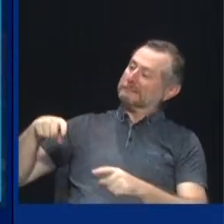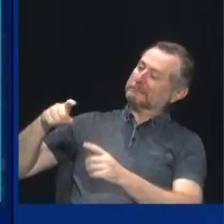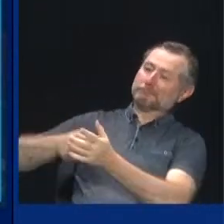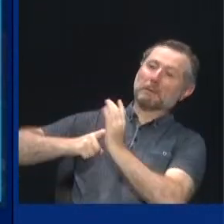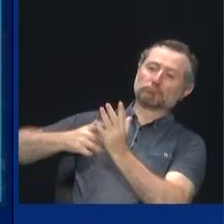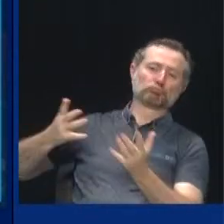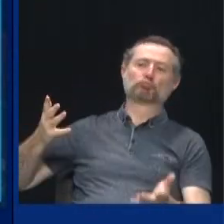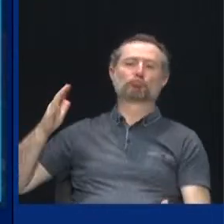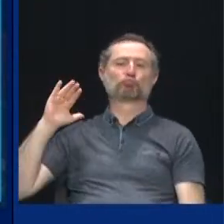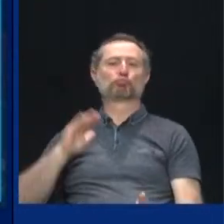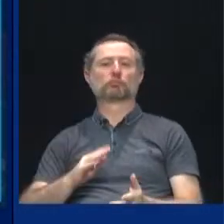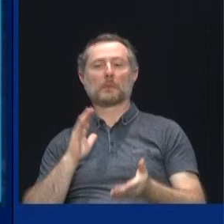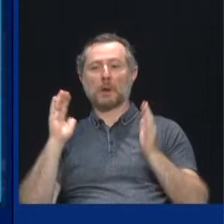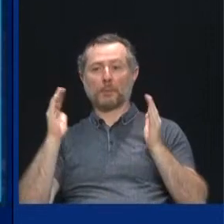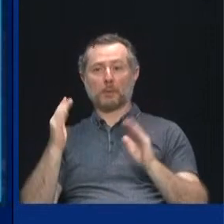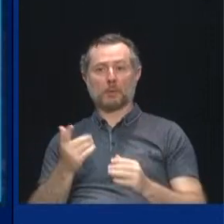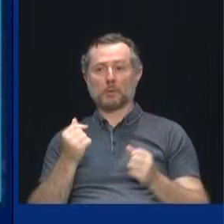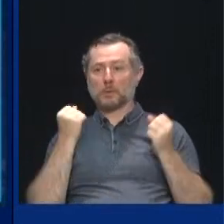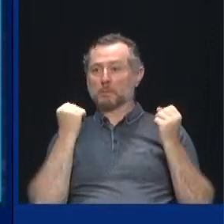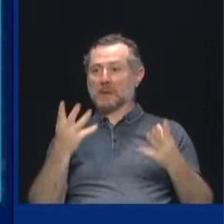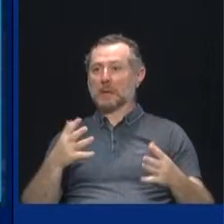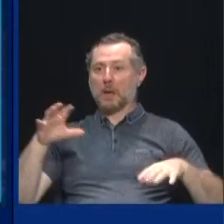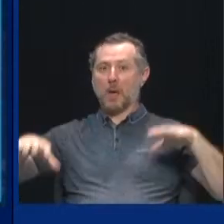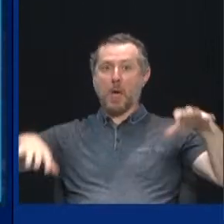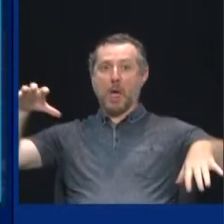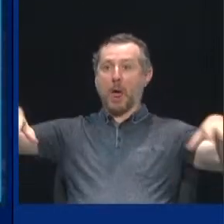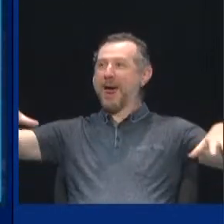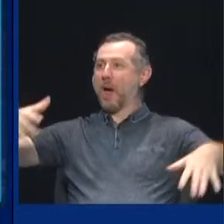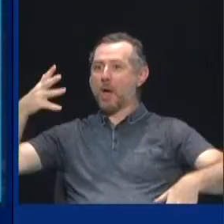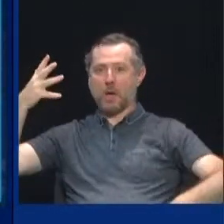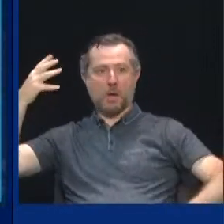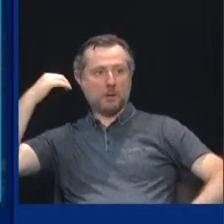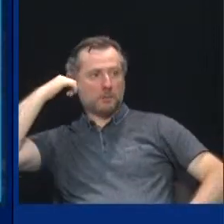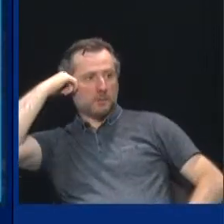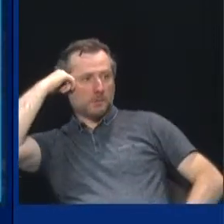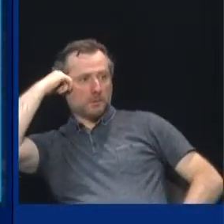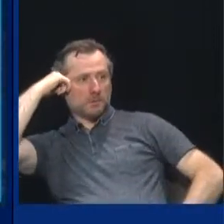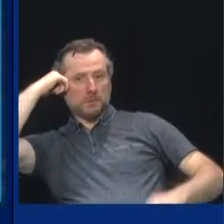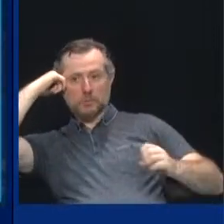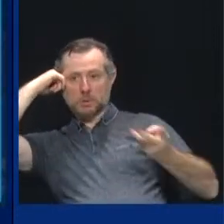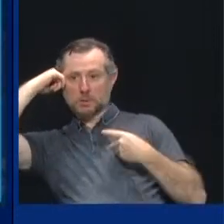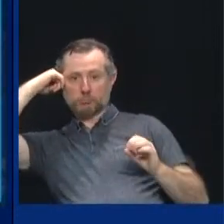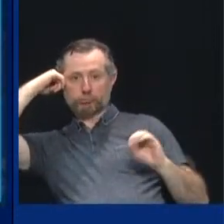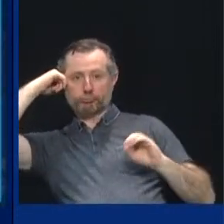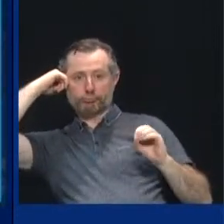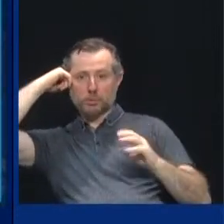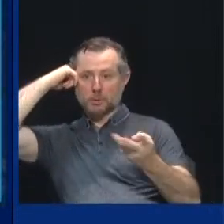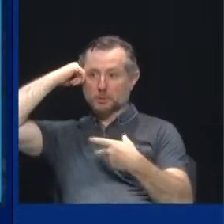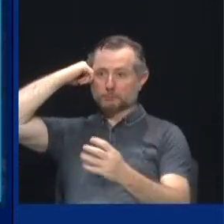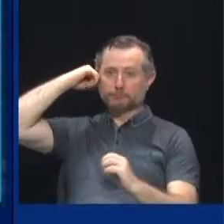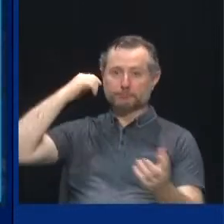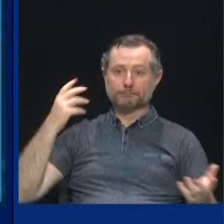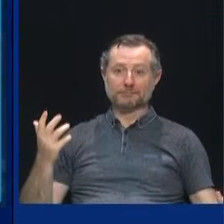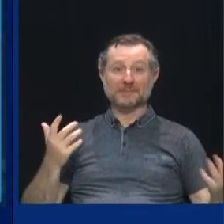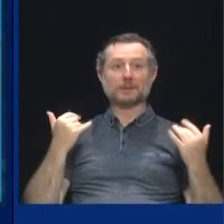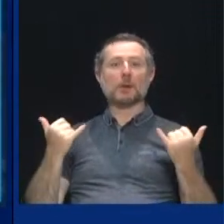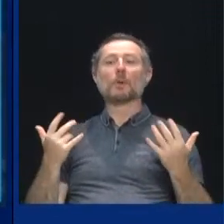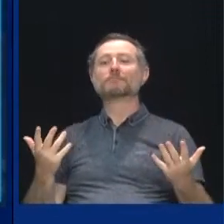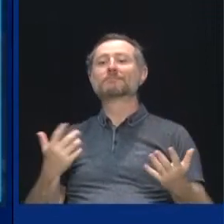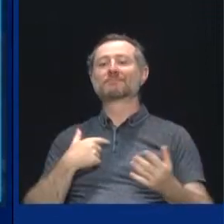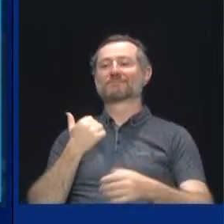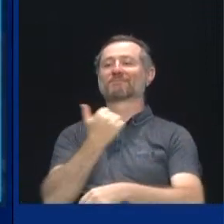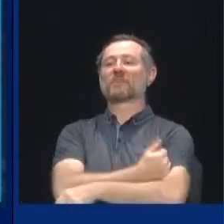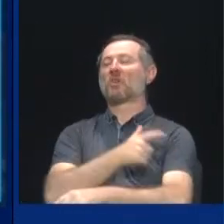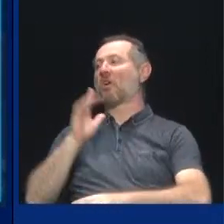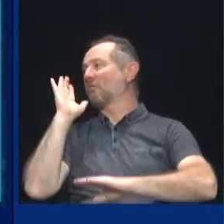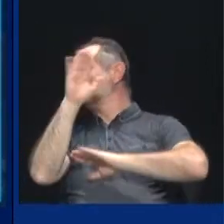to the number of places that we have giving out the vaccine. The problem now is vaccine hesitancy.